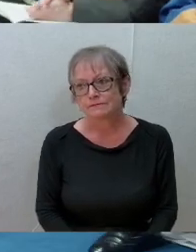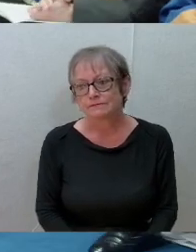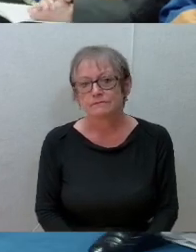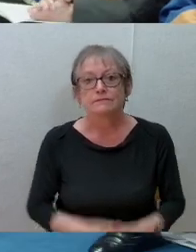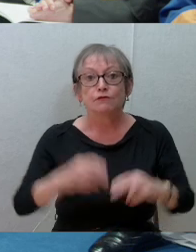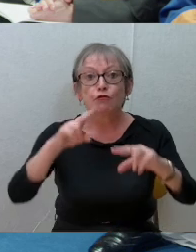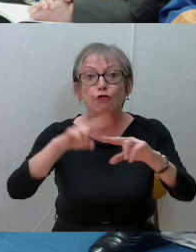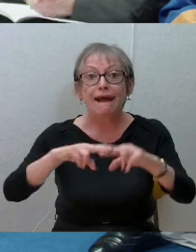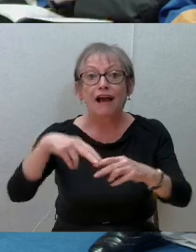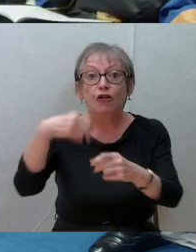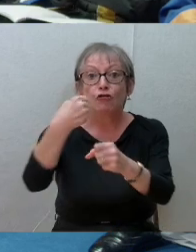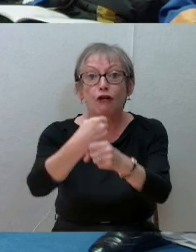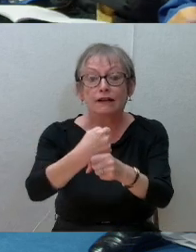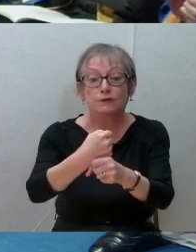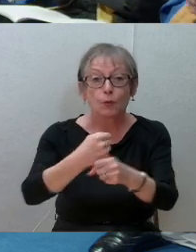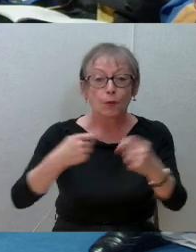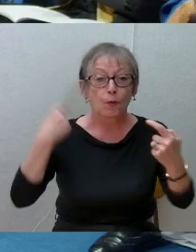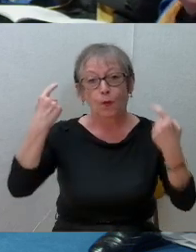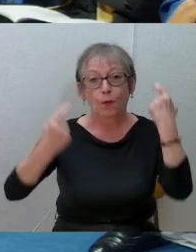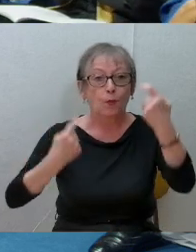Freya Grant.